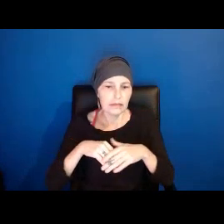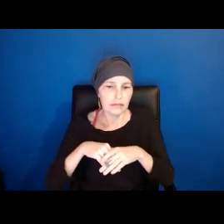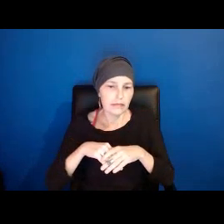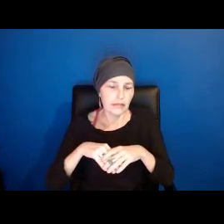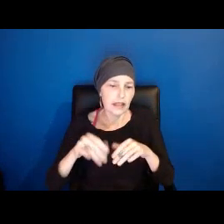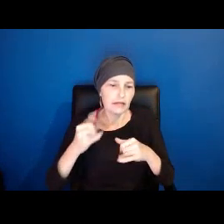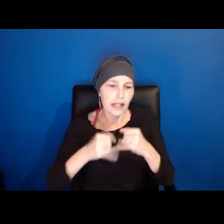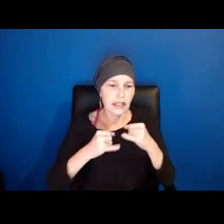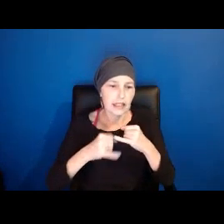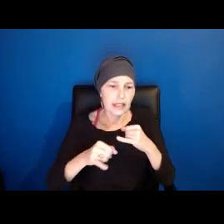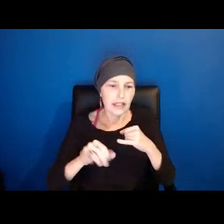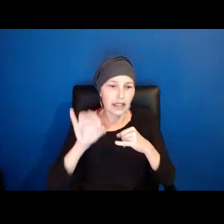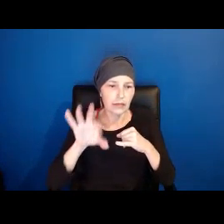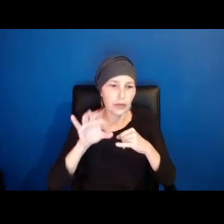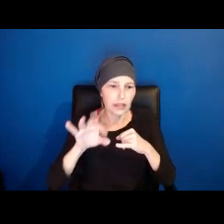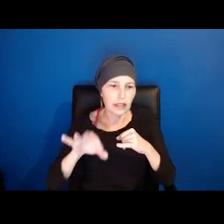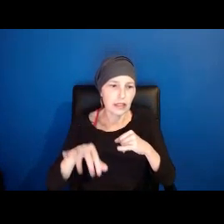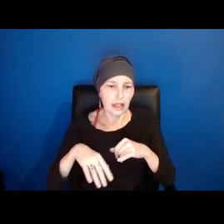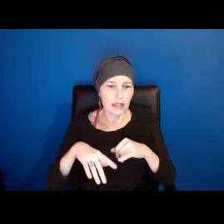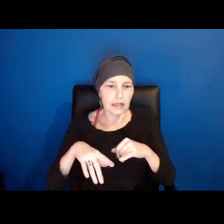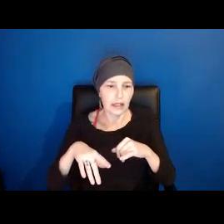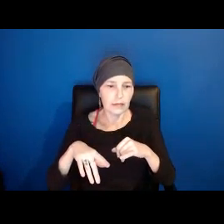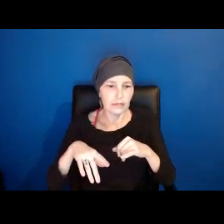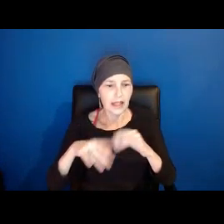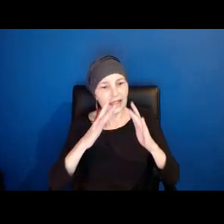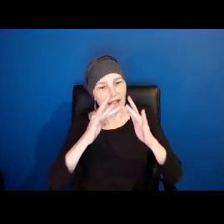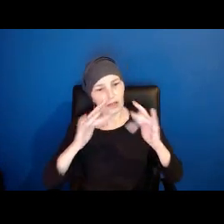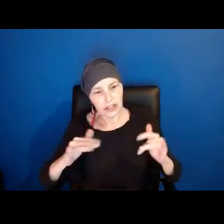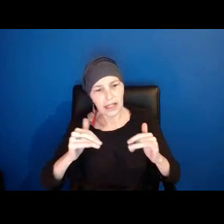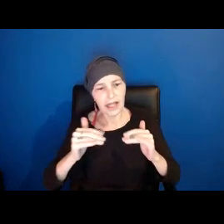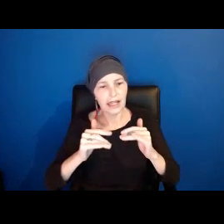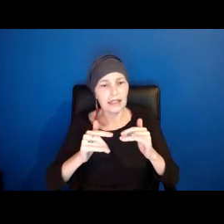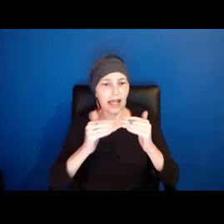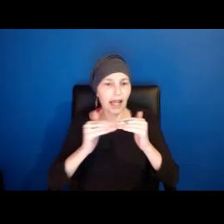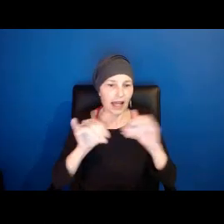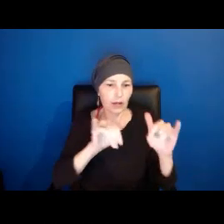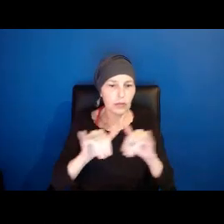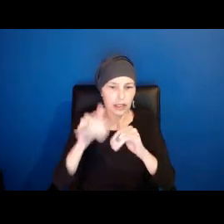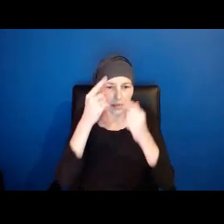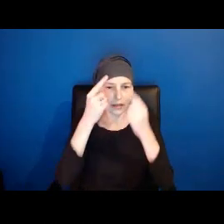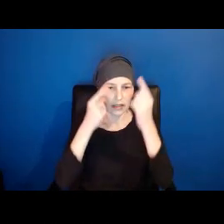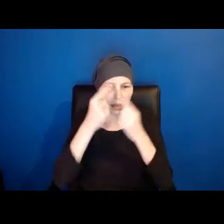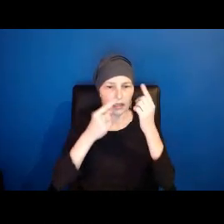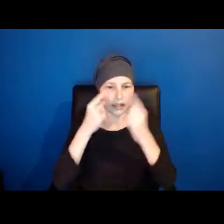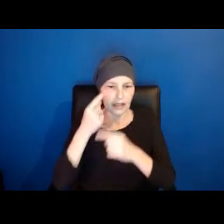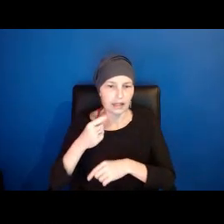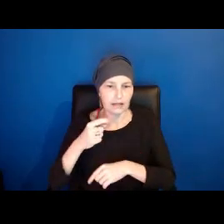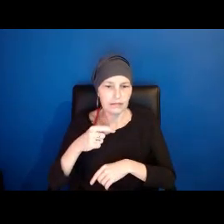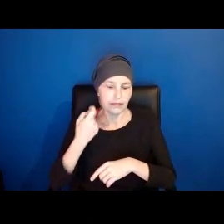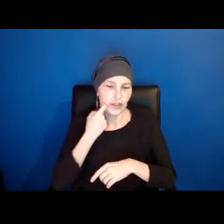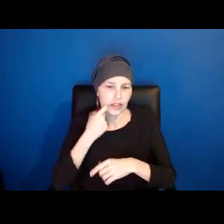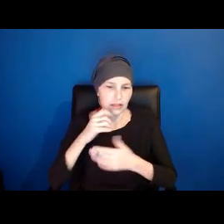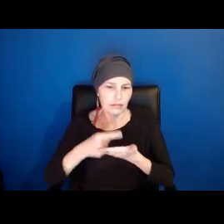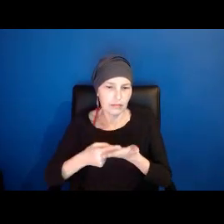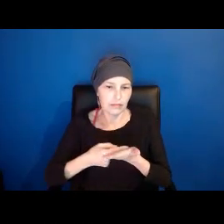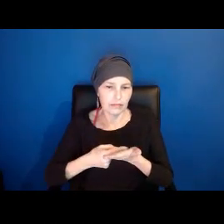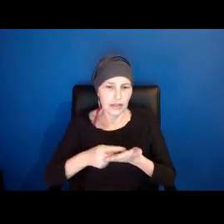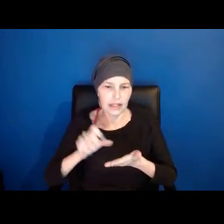finally, input on diversity and equity considerations. You heard Jeff just discuss outlined in SB